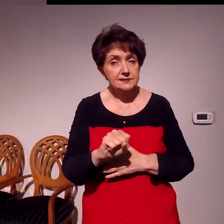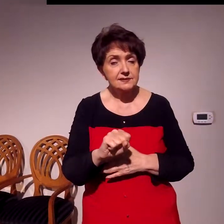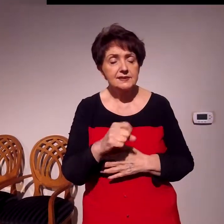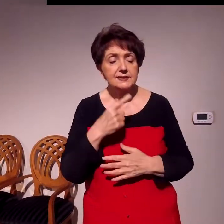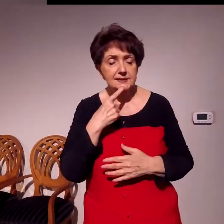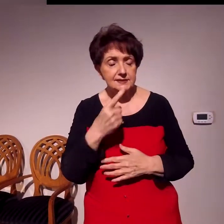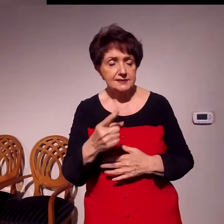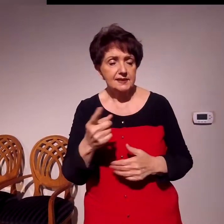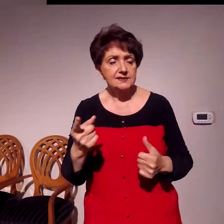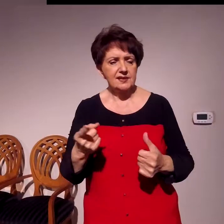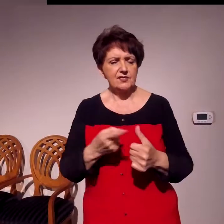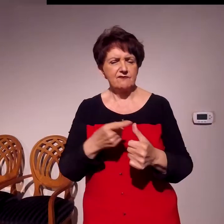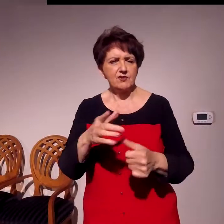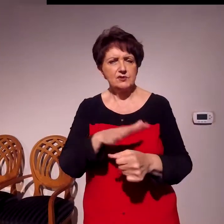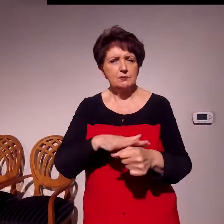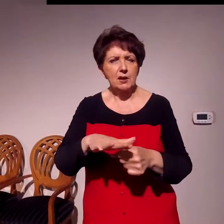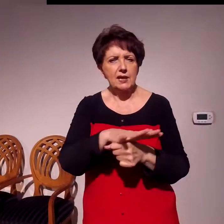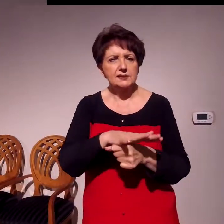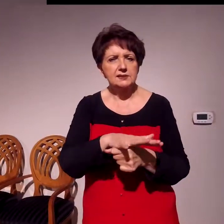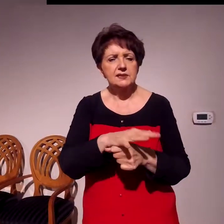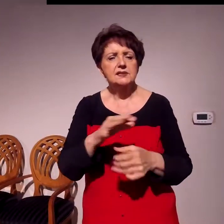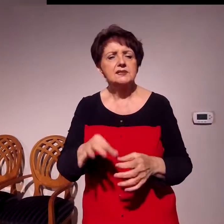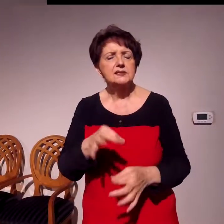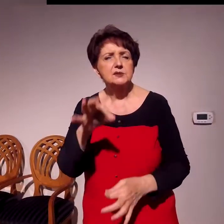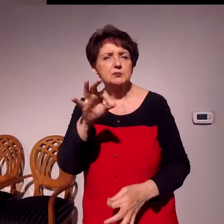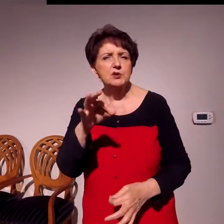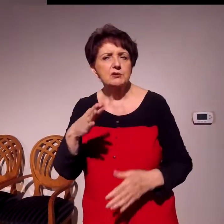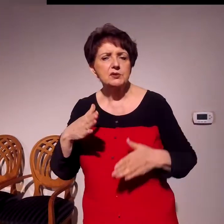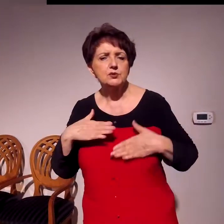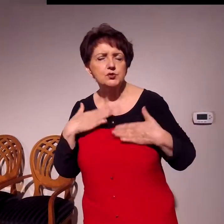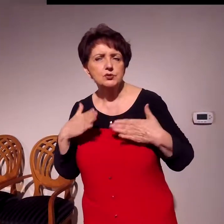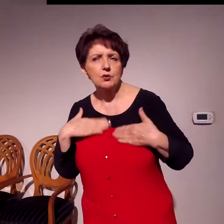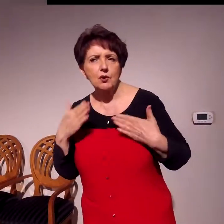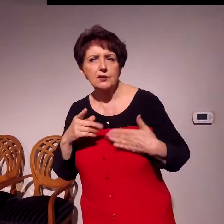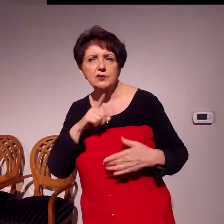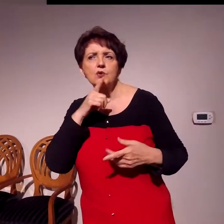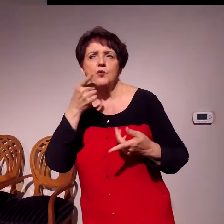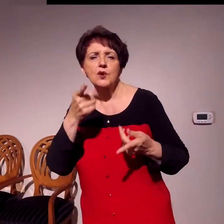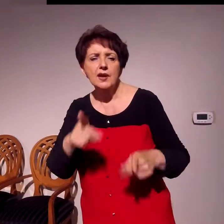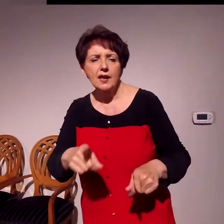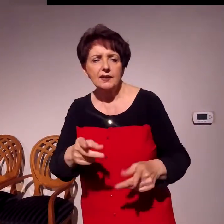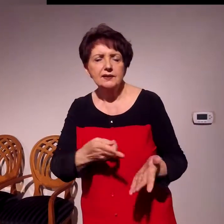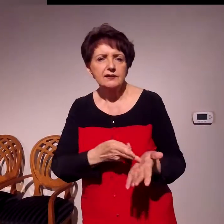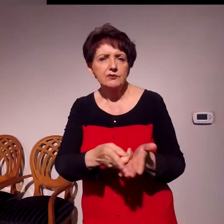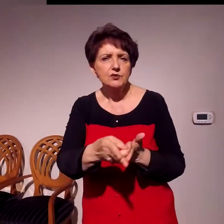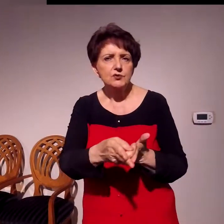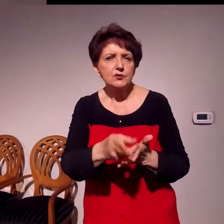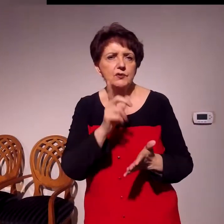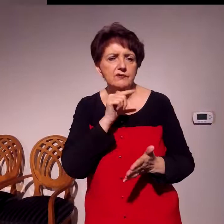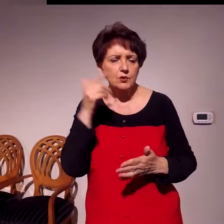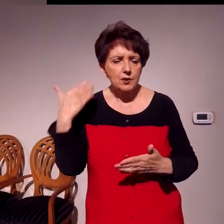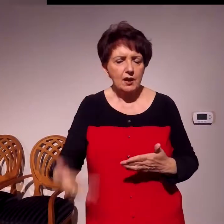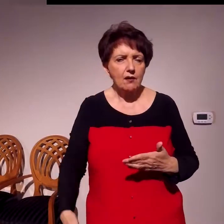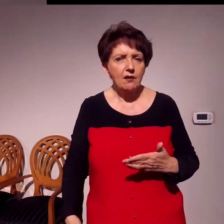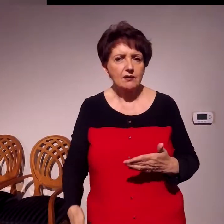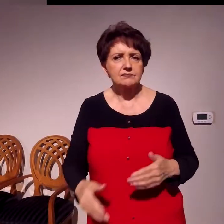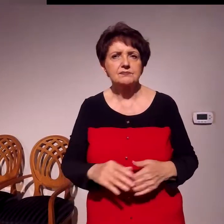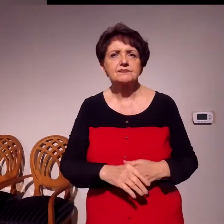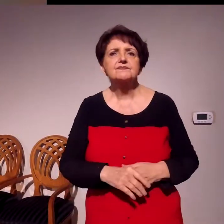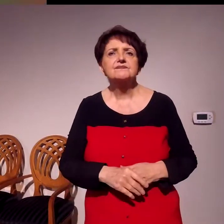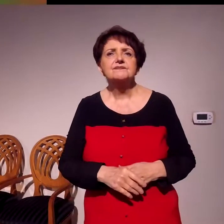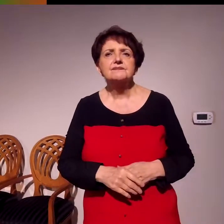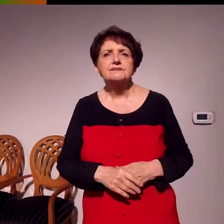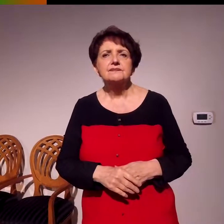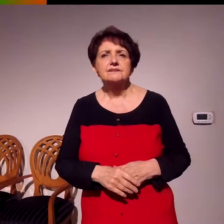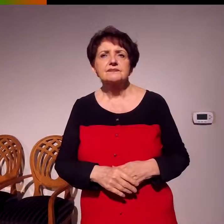this a spirit, joy, this reality of the truth of who we are. And he